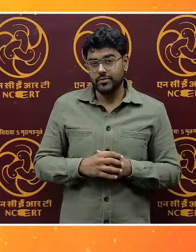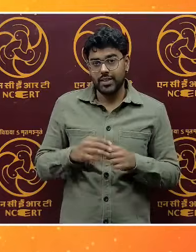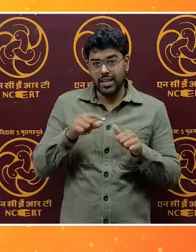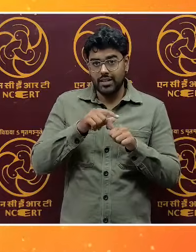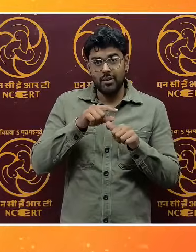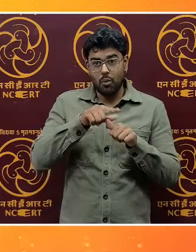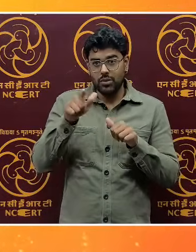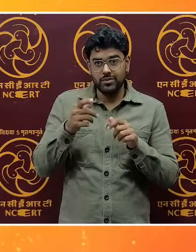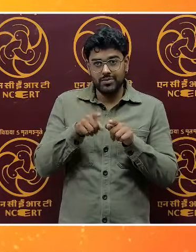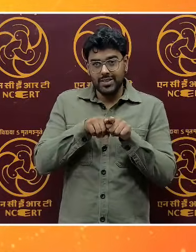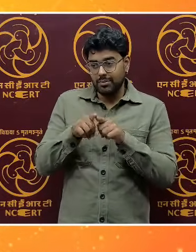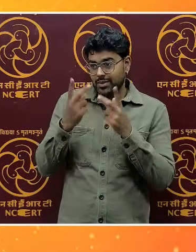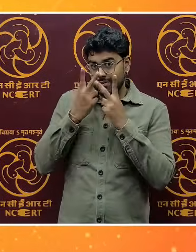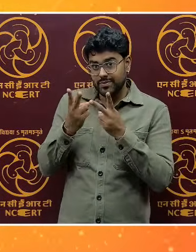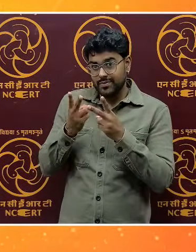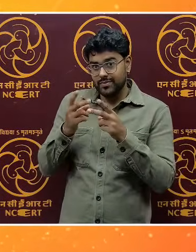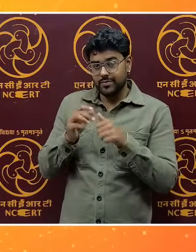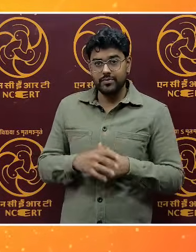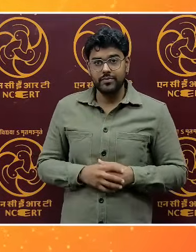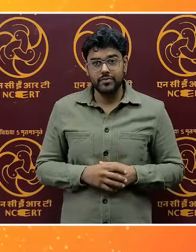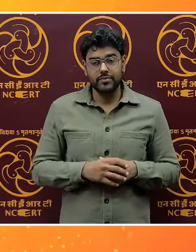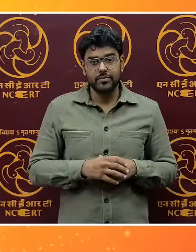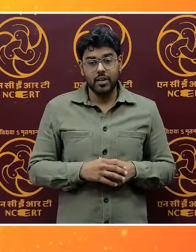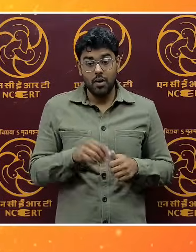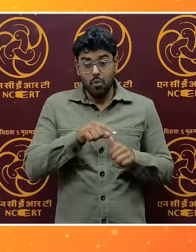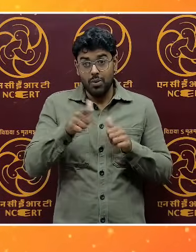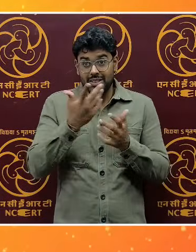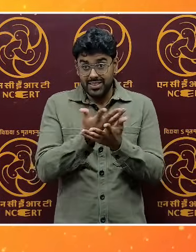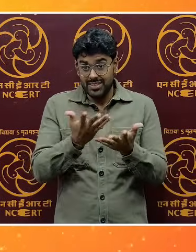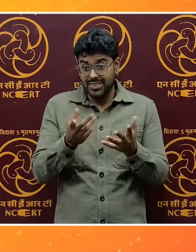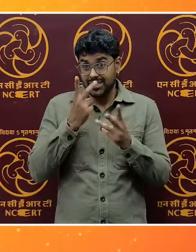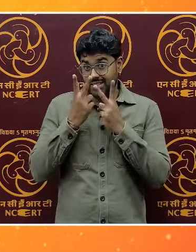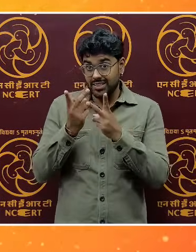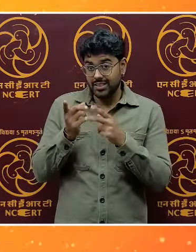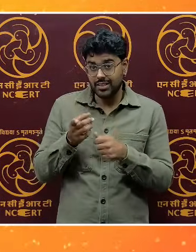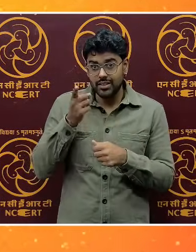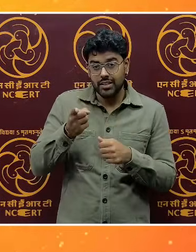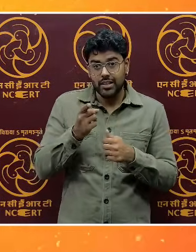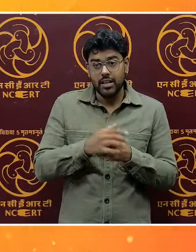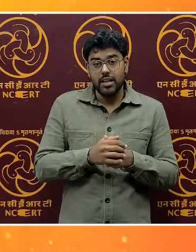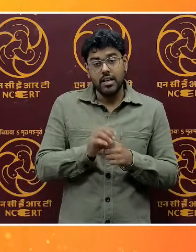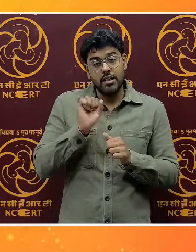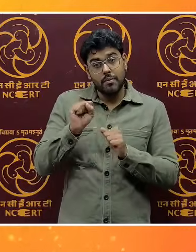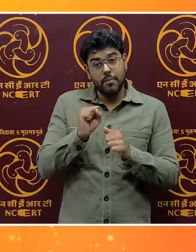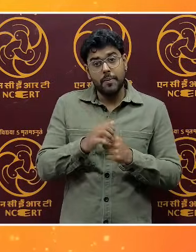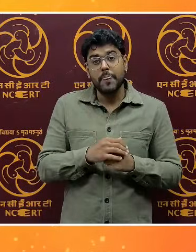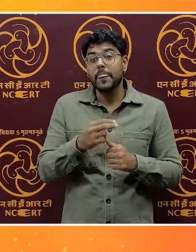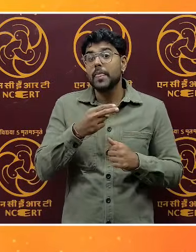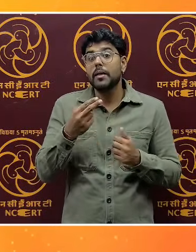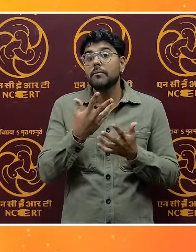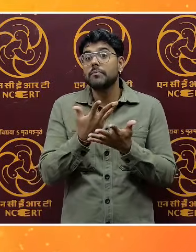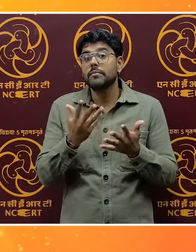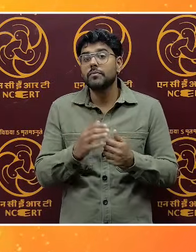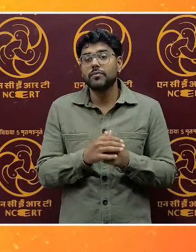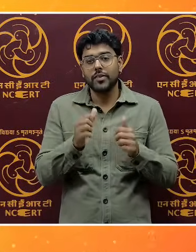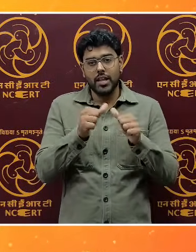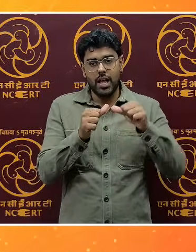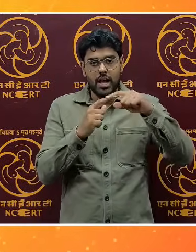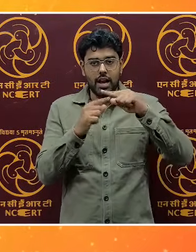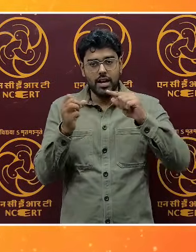examples which are kept over here. Now each element is made up of identical particles which are called as